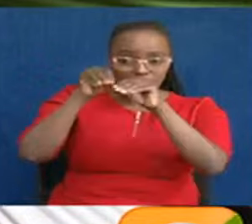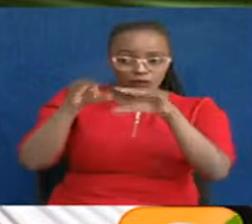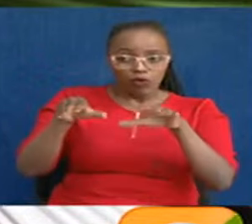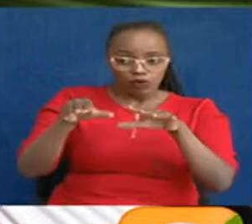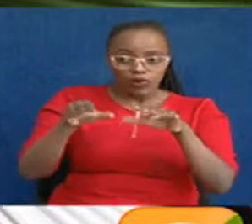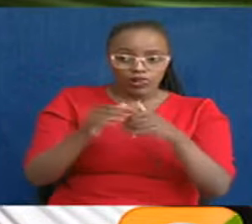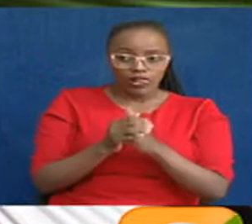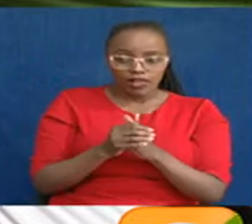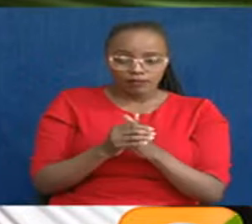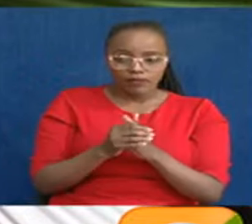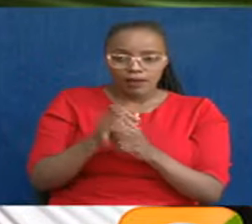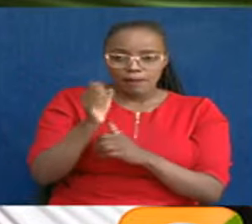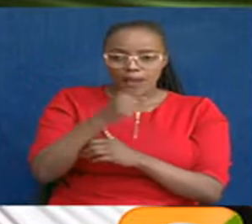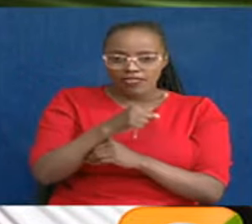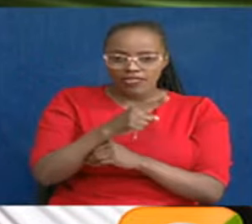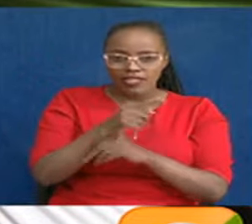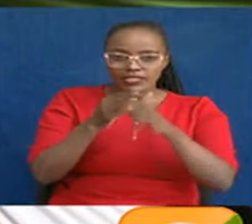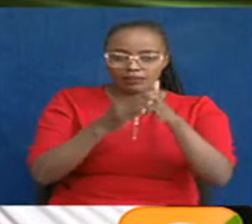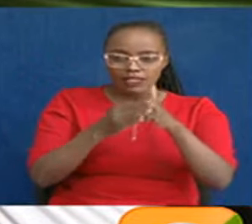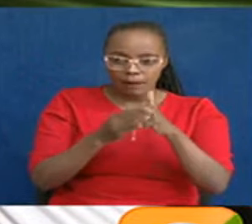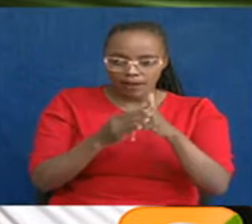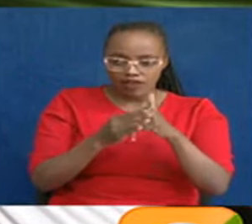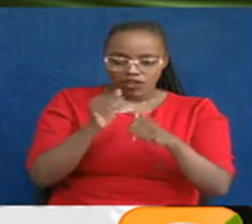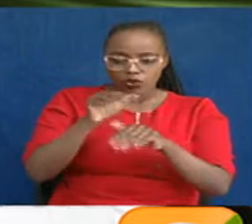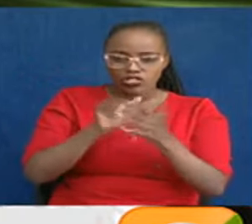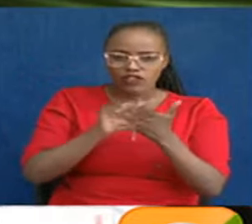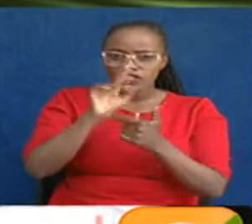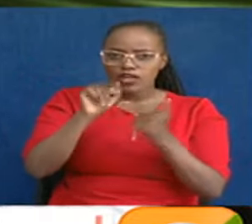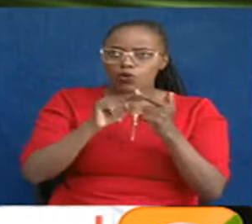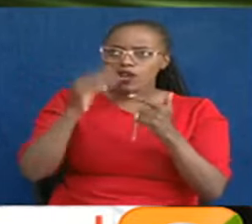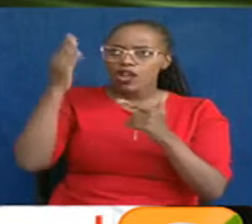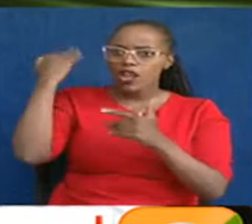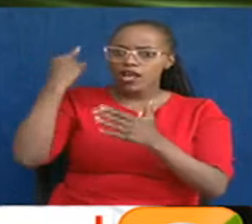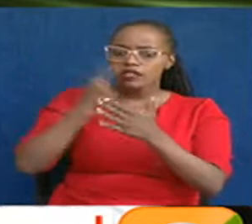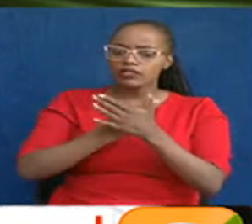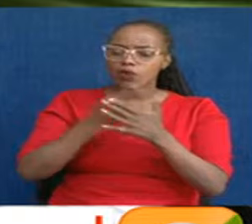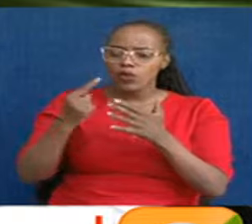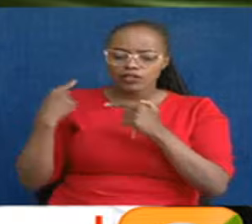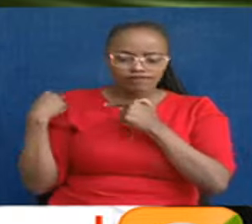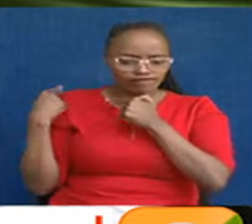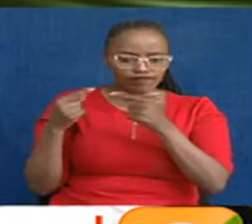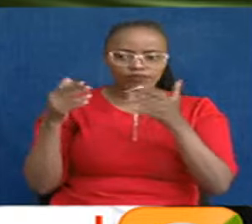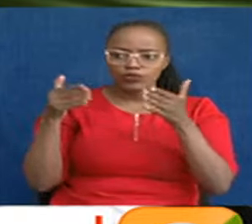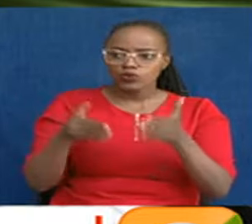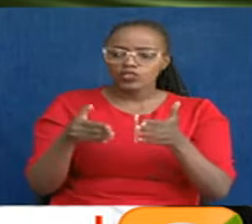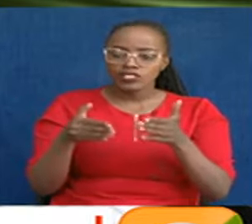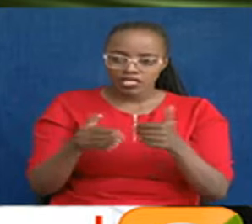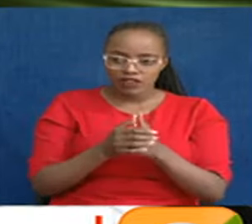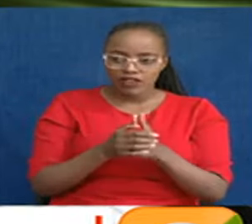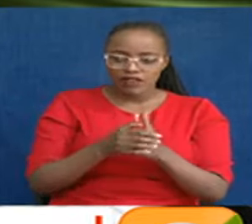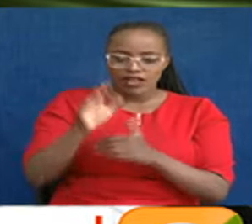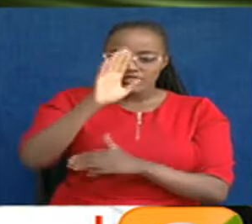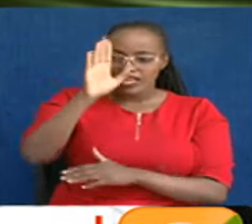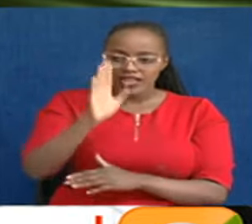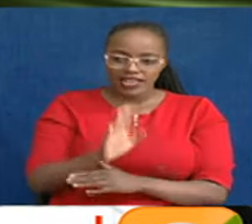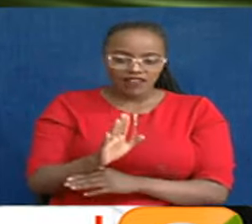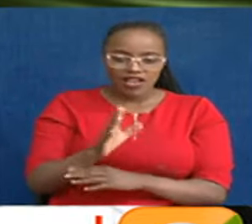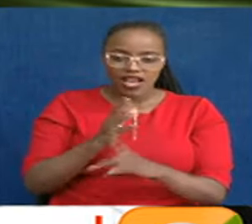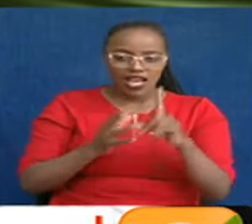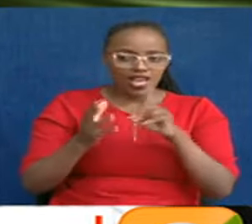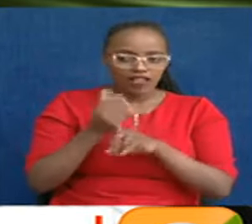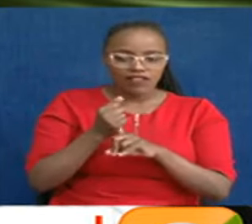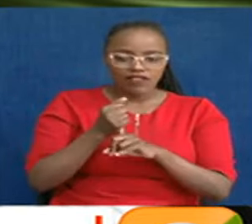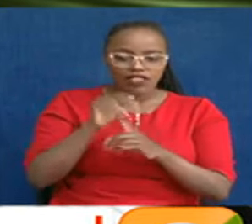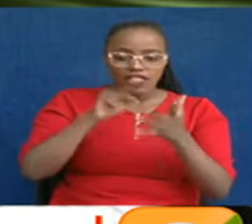Pesa ya mwezi wa September was released last week. Mbaka sasa, it has never reached